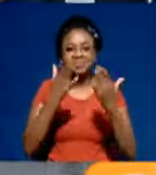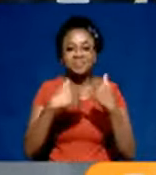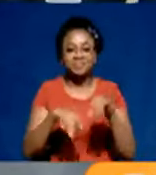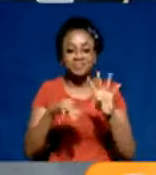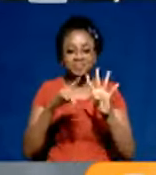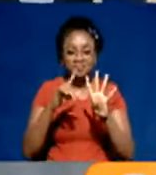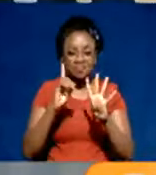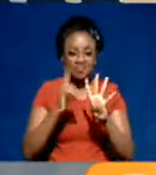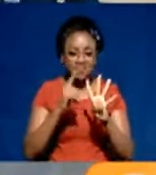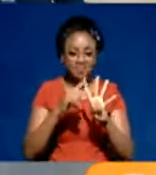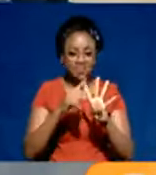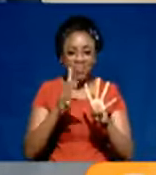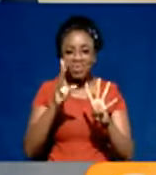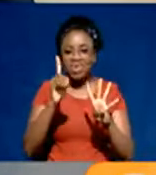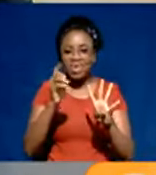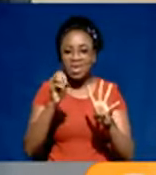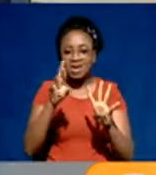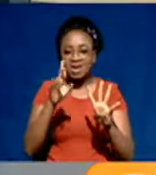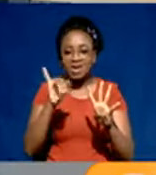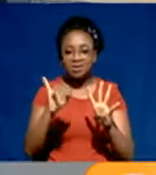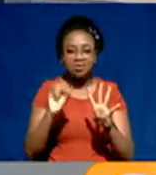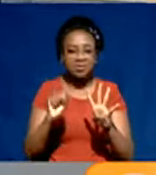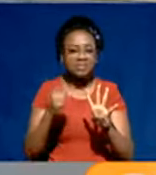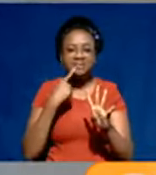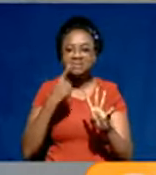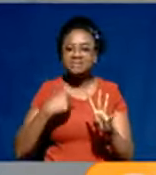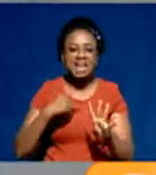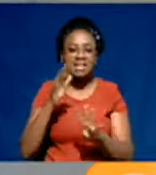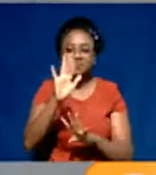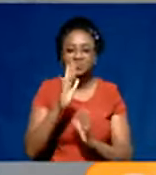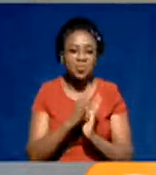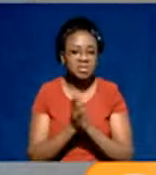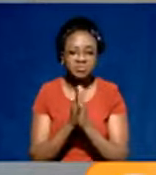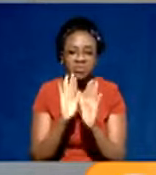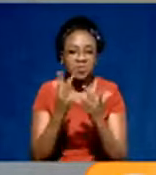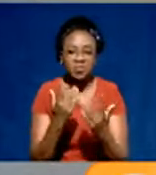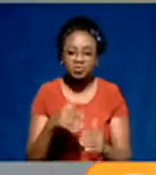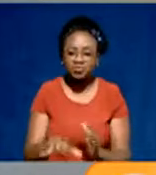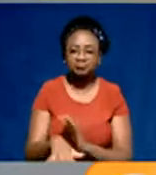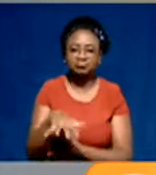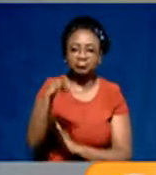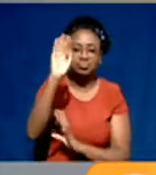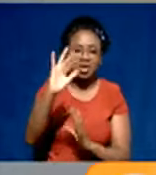Nakuru. Doris, tuambie story yako. How did you grow up, and how was life growing up?